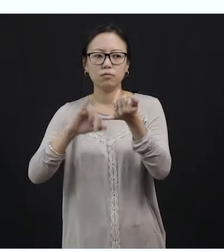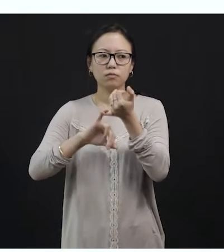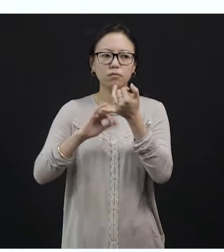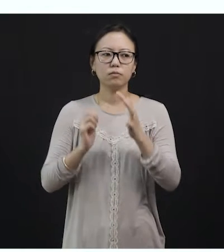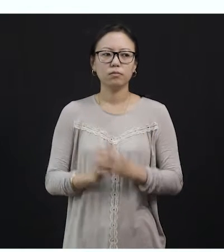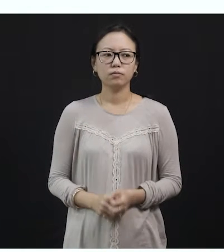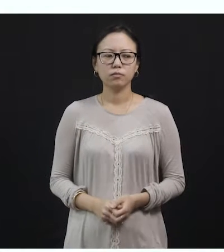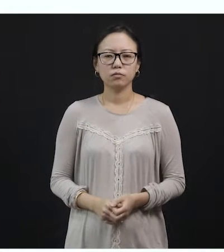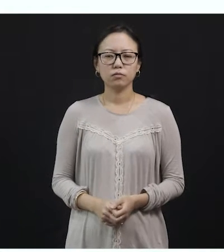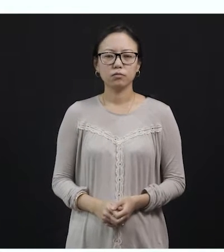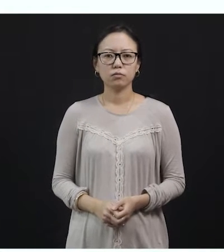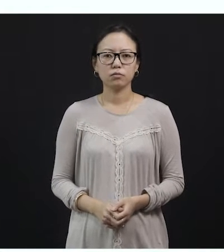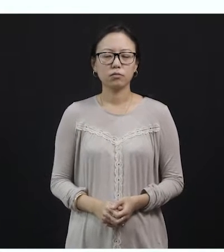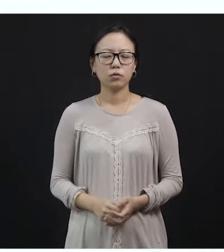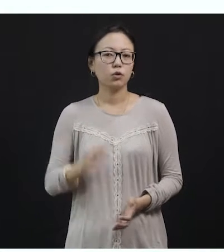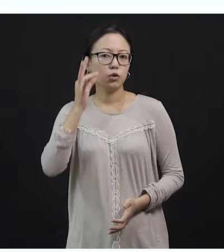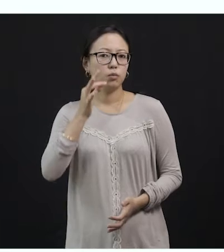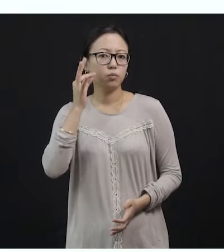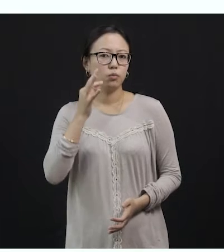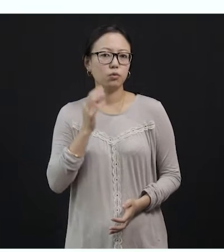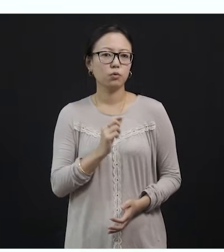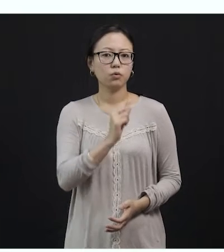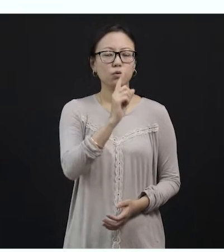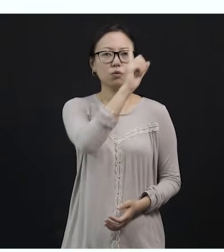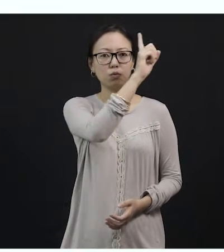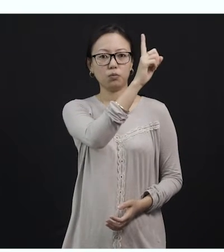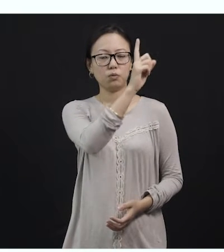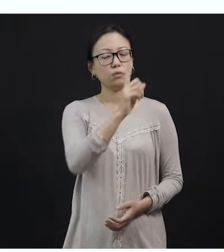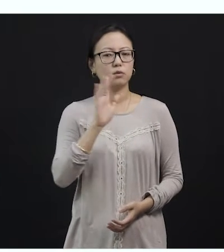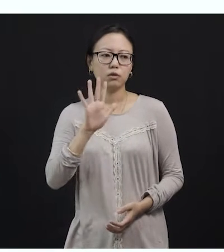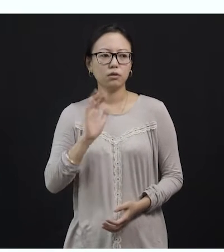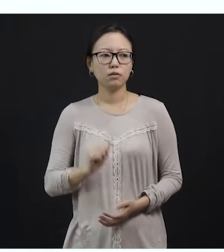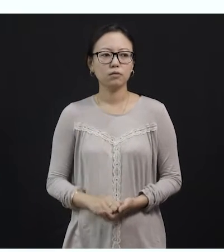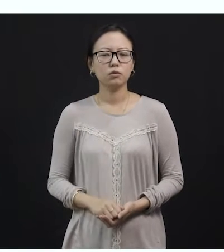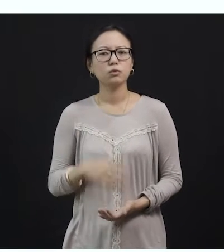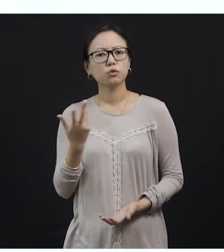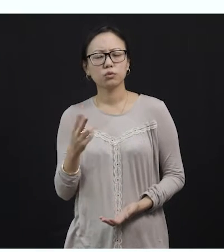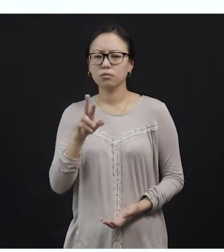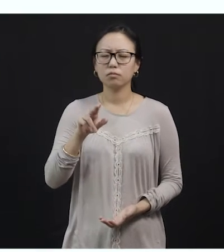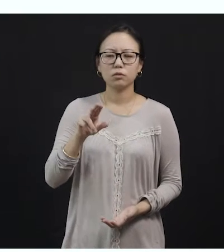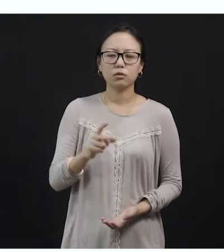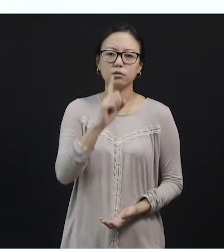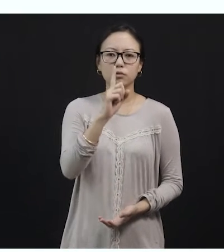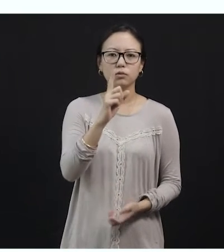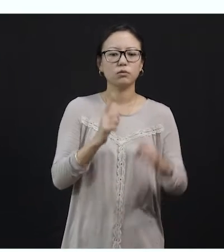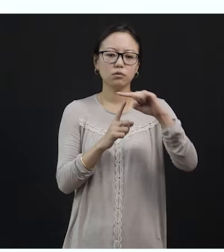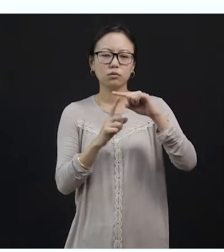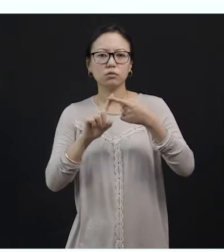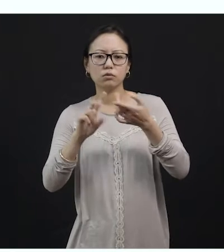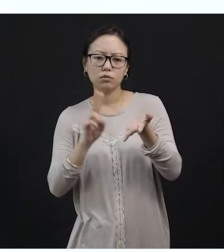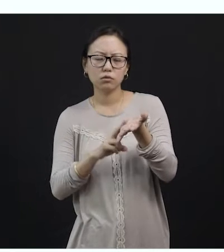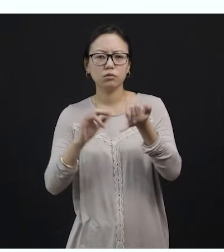have a blue strip. So, this represents 1/10. Okay? 1/10.